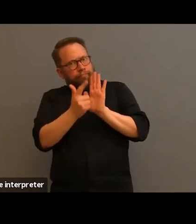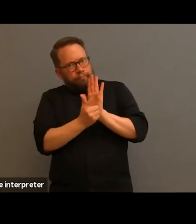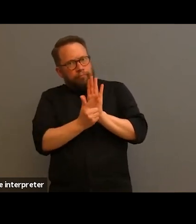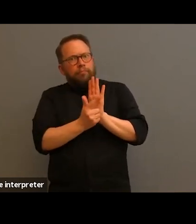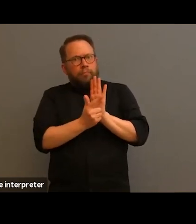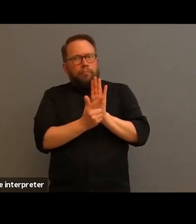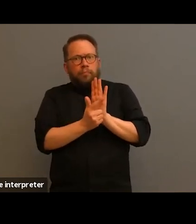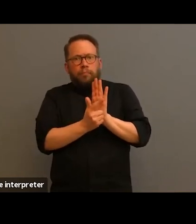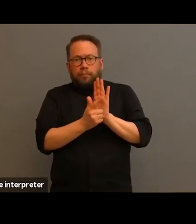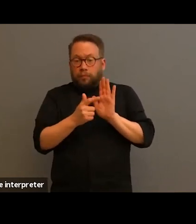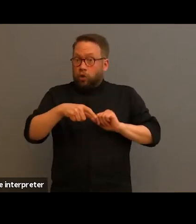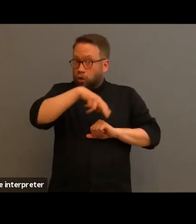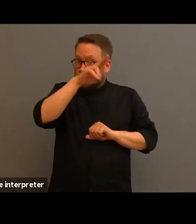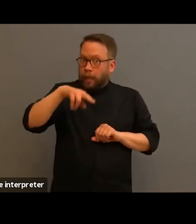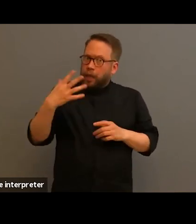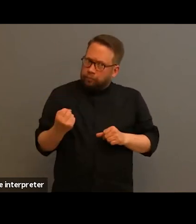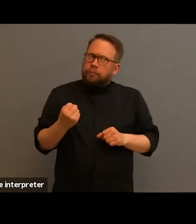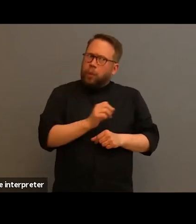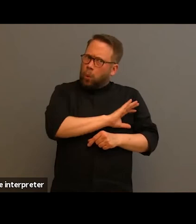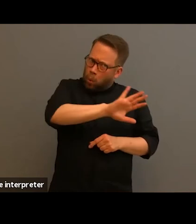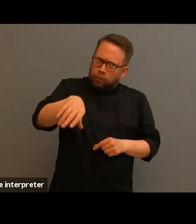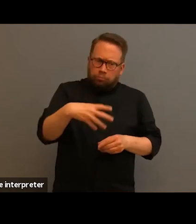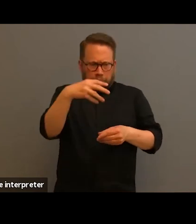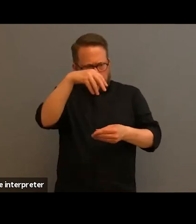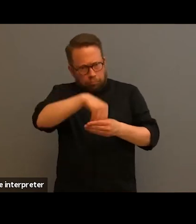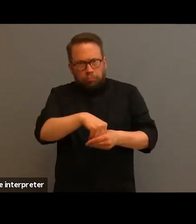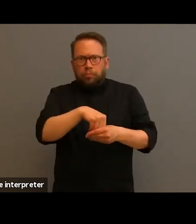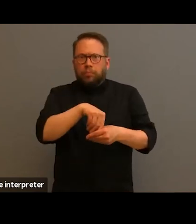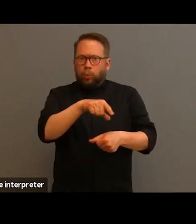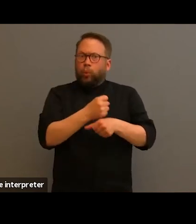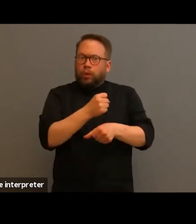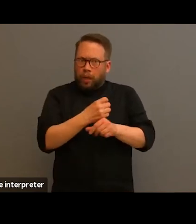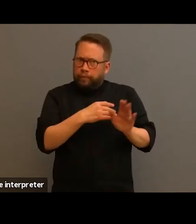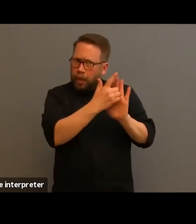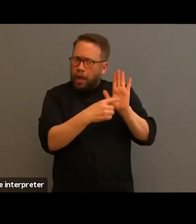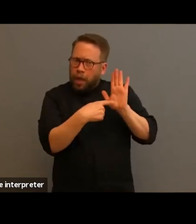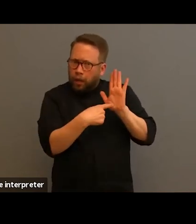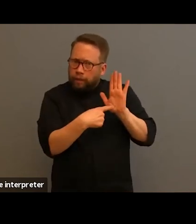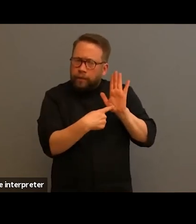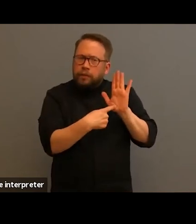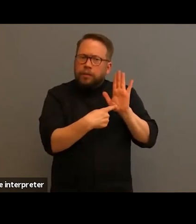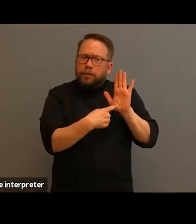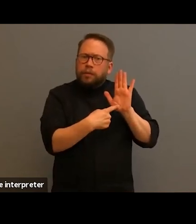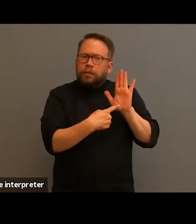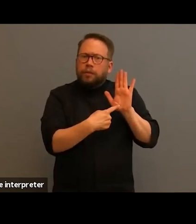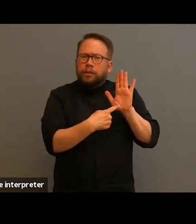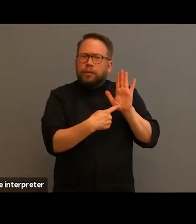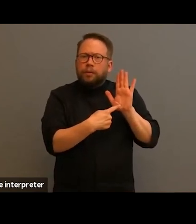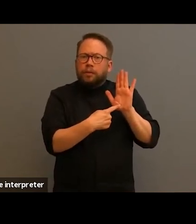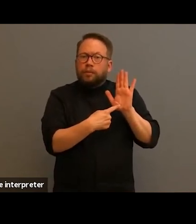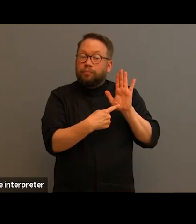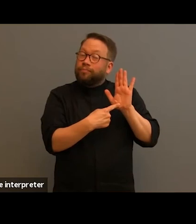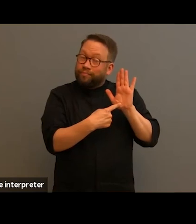access to websites and application for public service bodies. The EU Web Directive elevates the